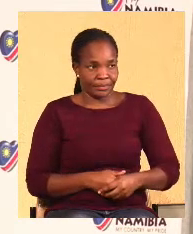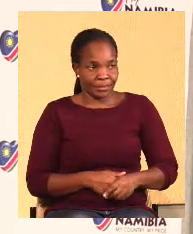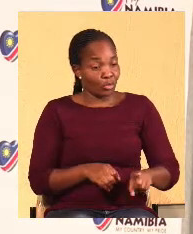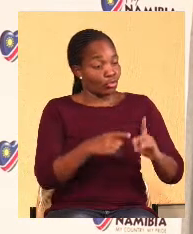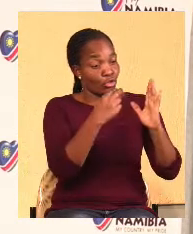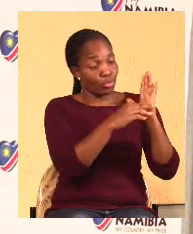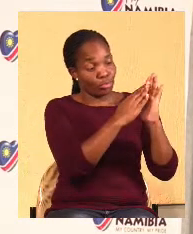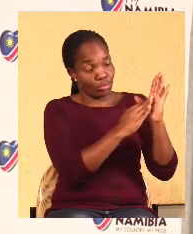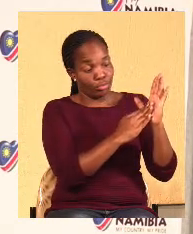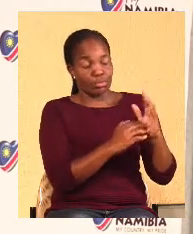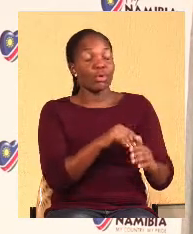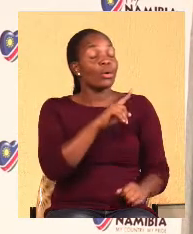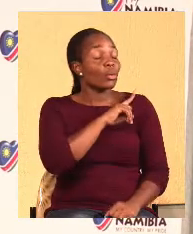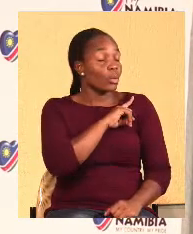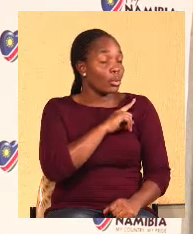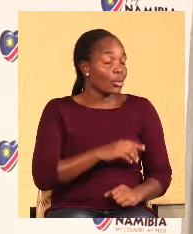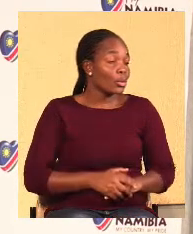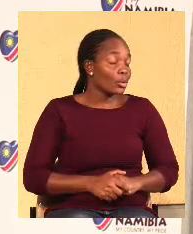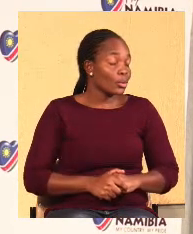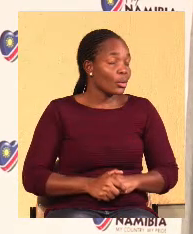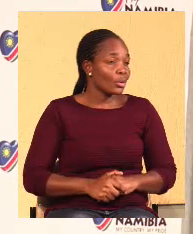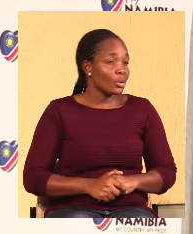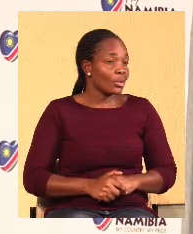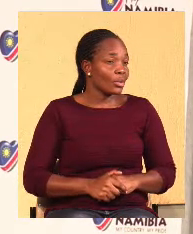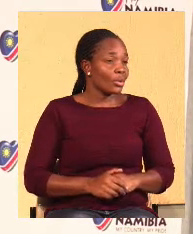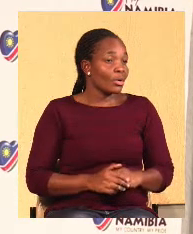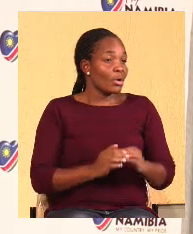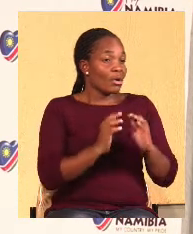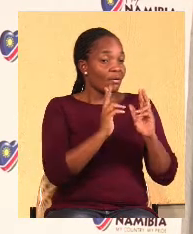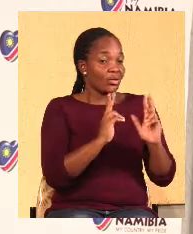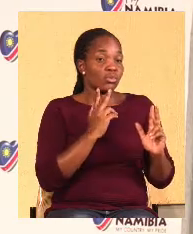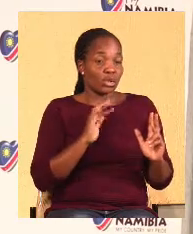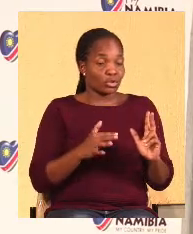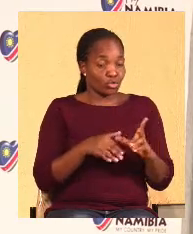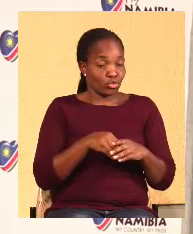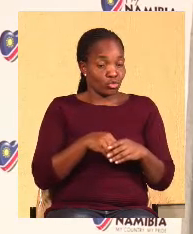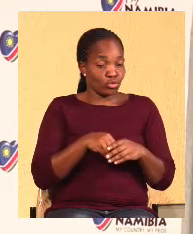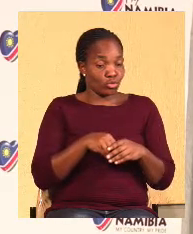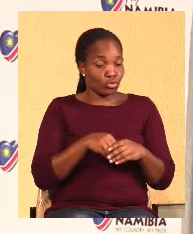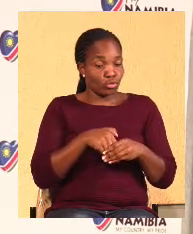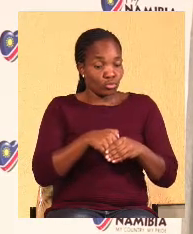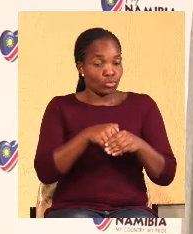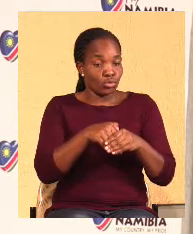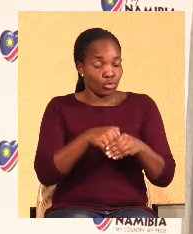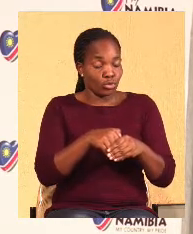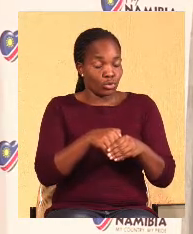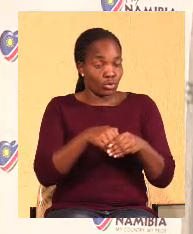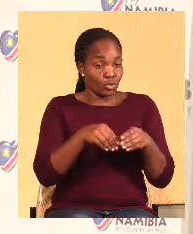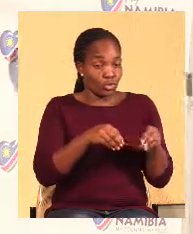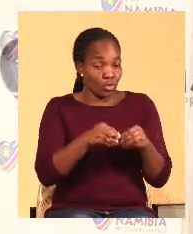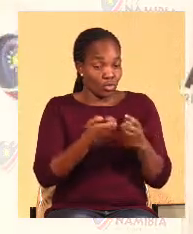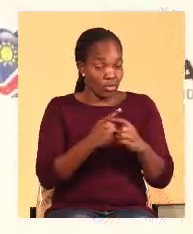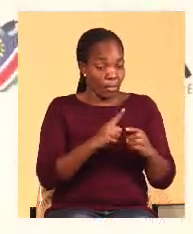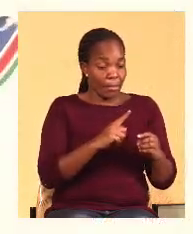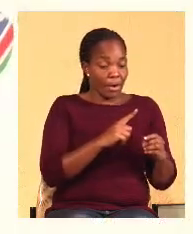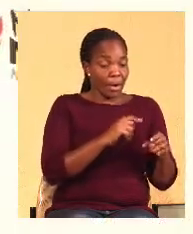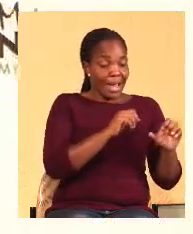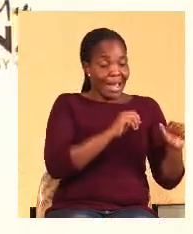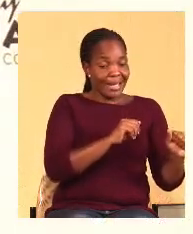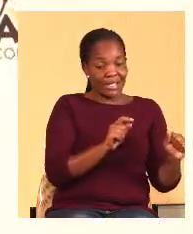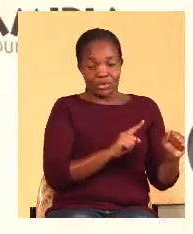regulations. So therefore, people who wish to move from one zone to the other, they require to have a permit if they are